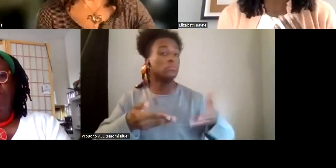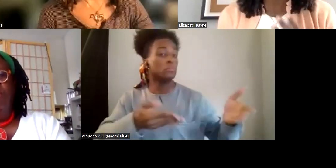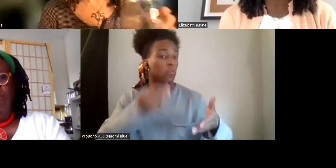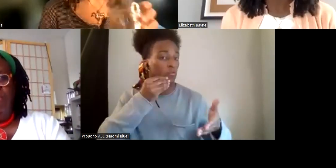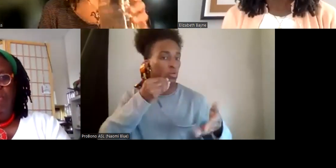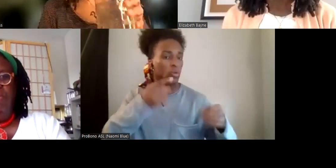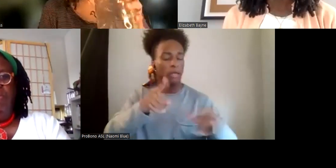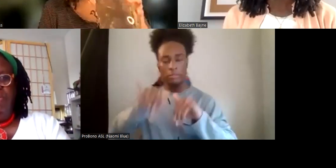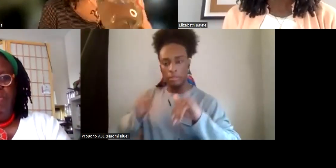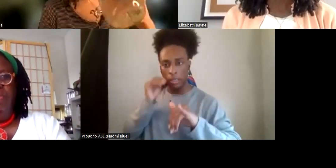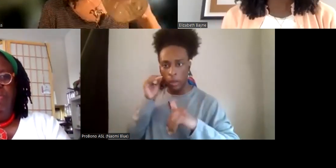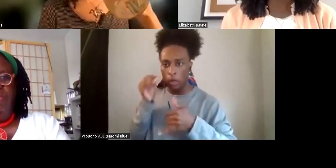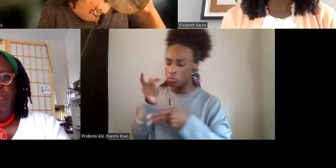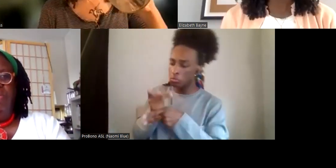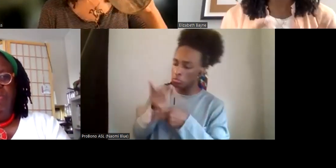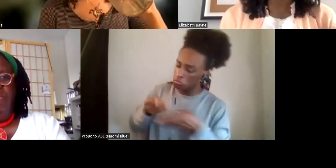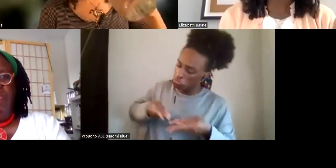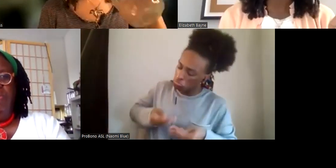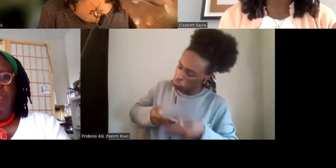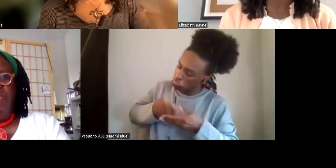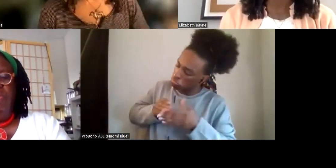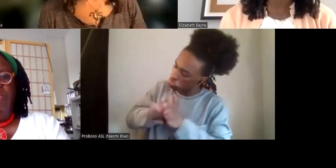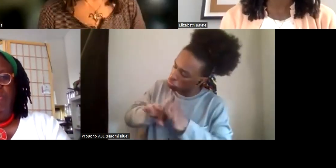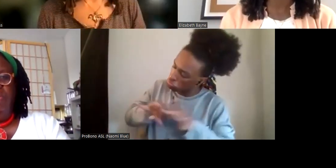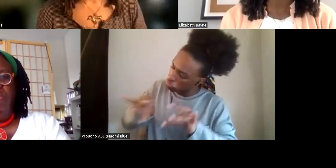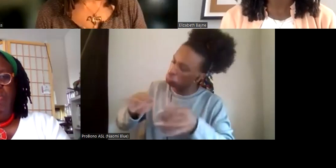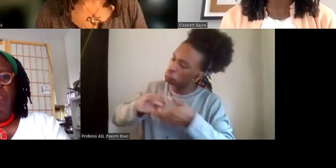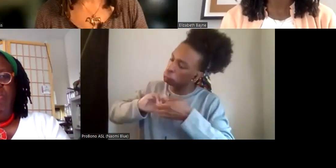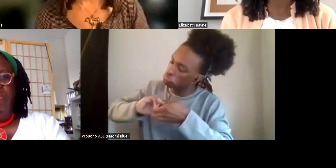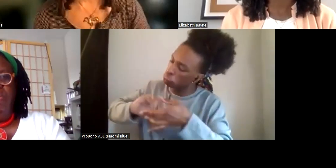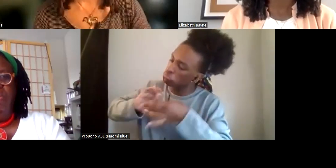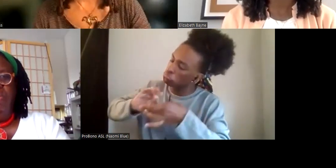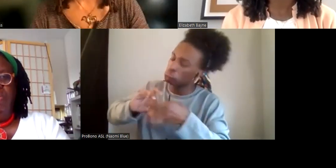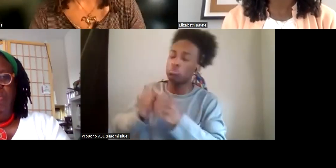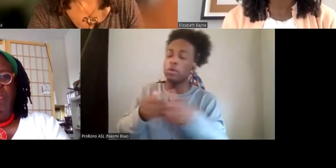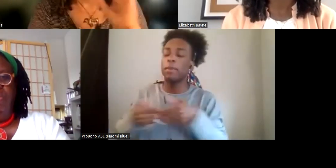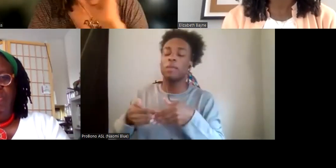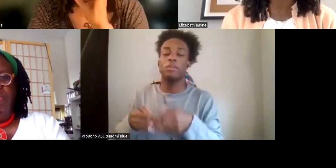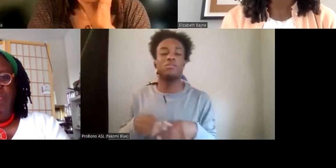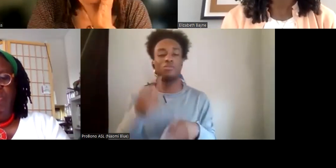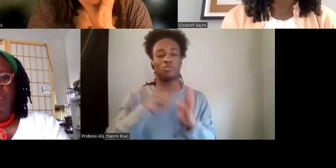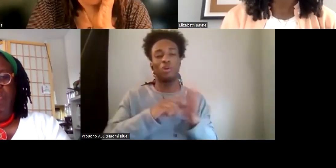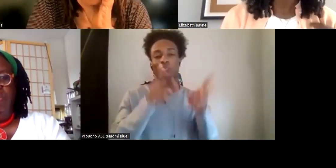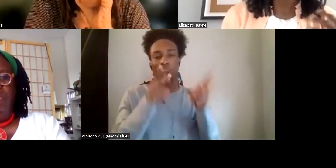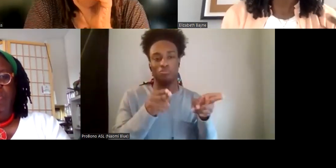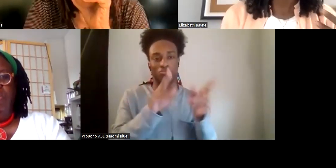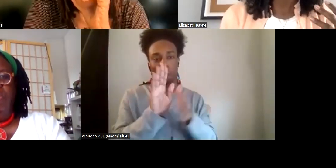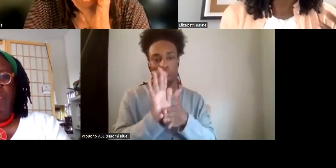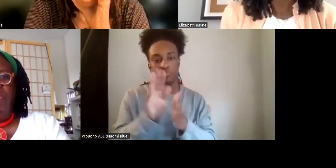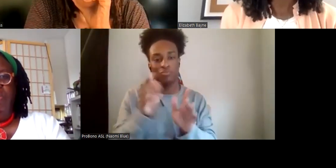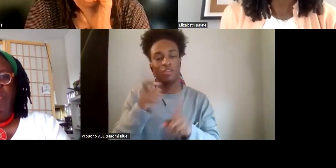with your baby. And so what we're going to see is a clip from Tammy. She was one of the women that I followed from